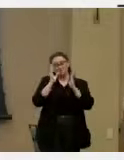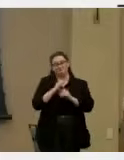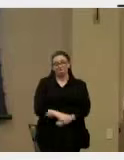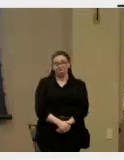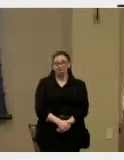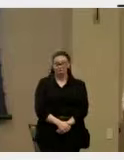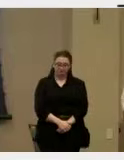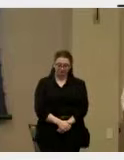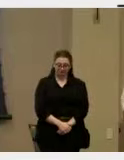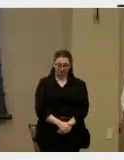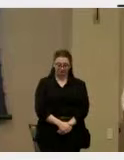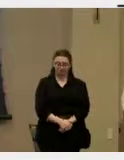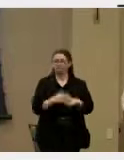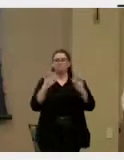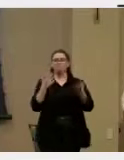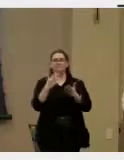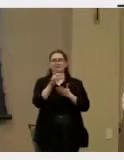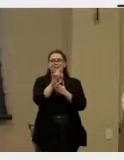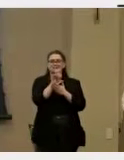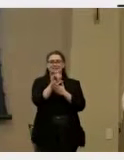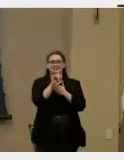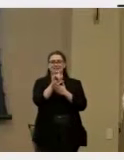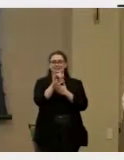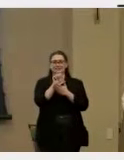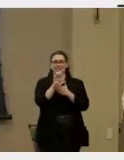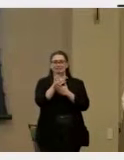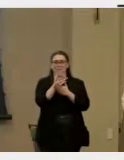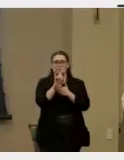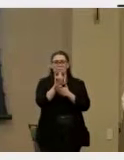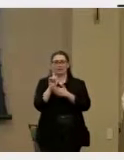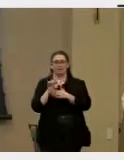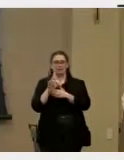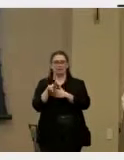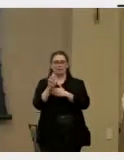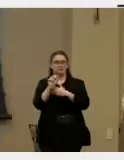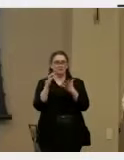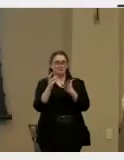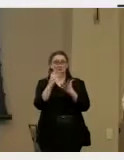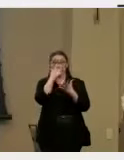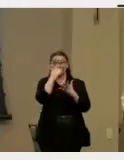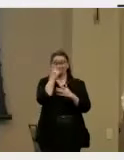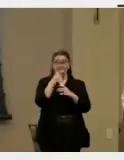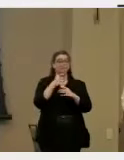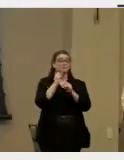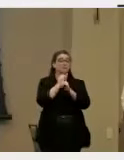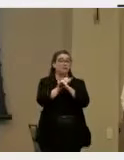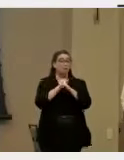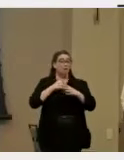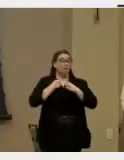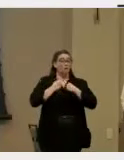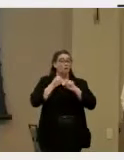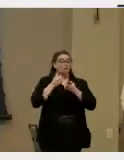So let's get into it. What is discoid lupus? Discoid lupus, as we know, is an autoimmune condition.